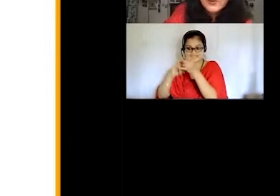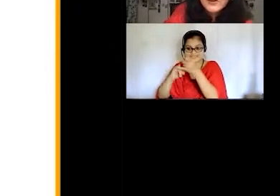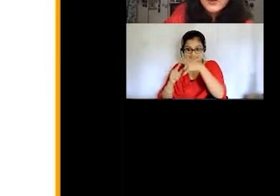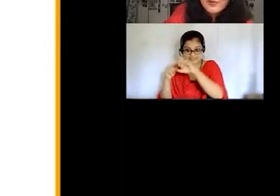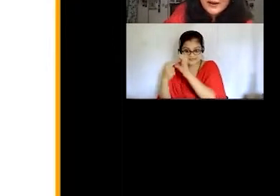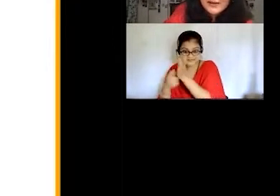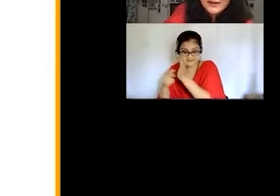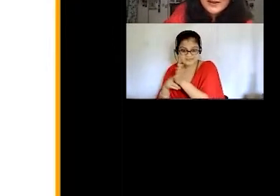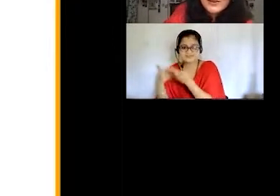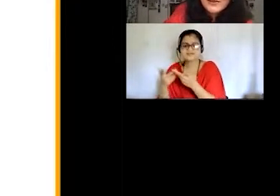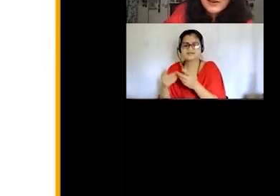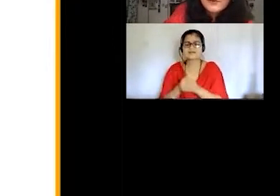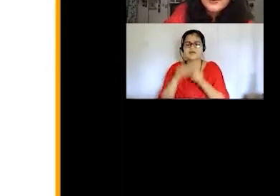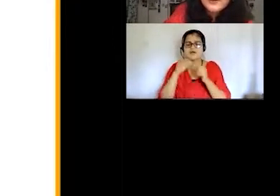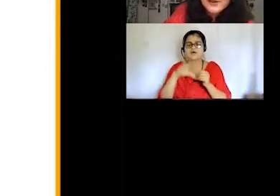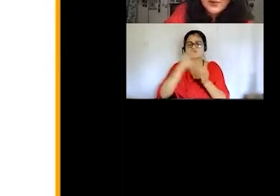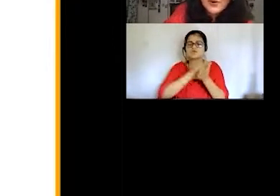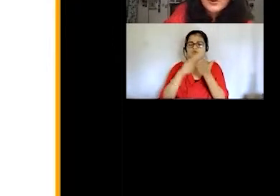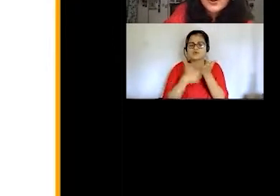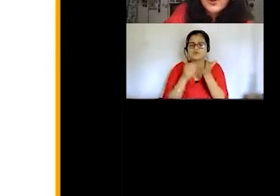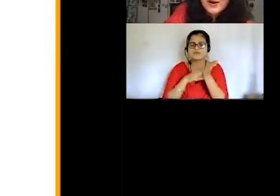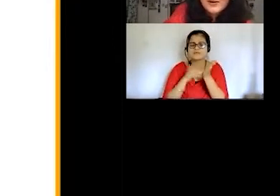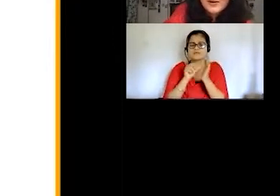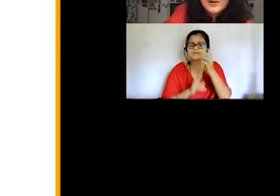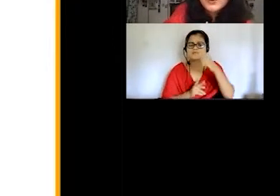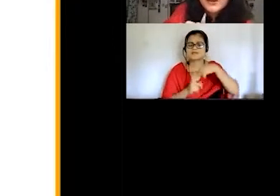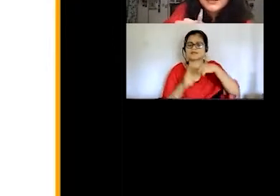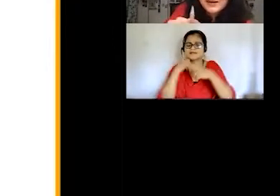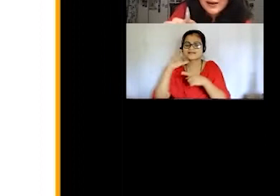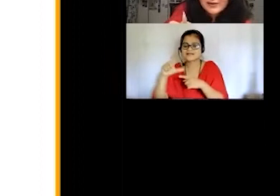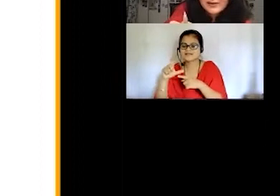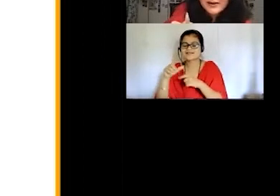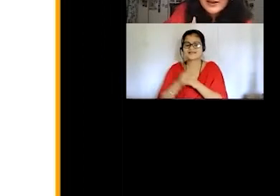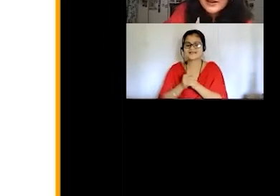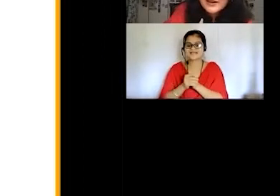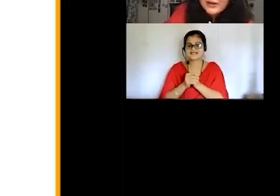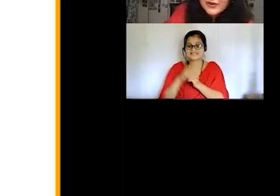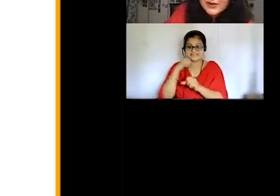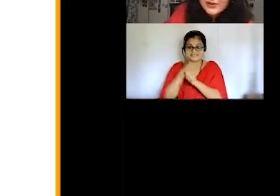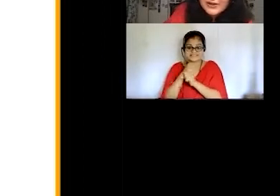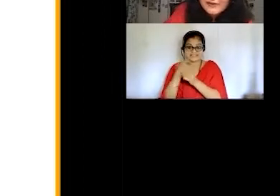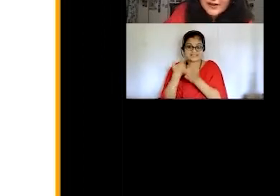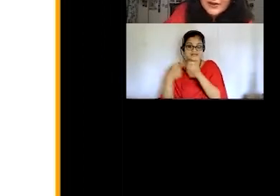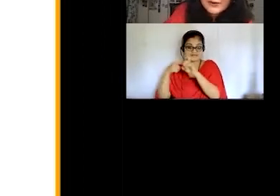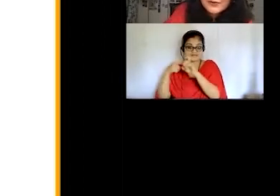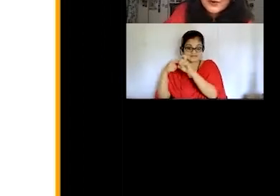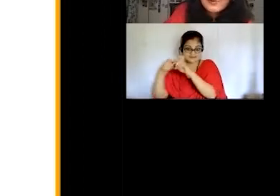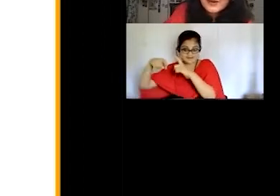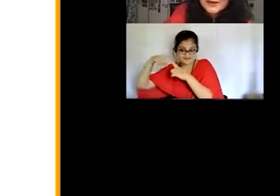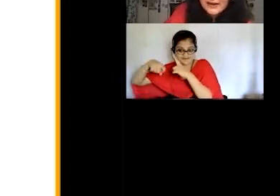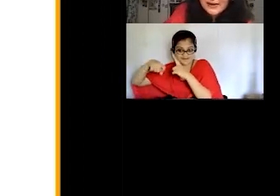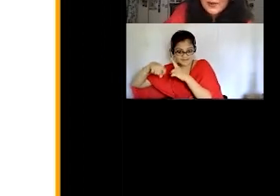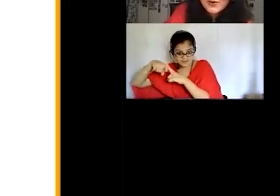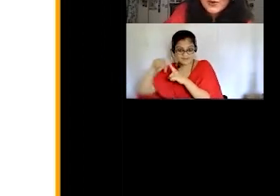The word chromatic is derived from the Greek word chroma, which means color. The traditional function of the